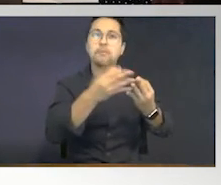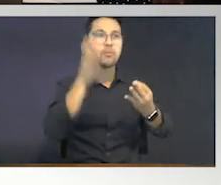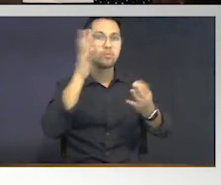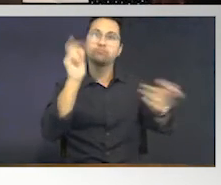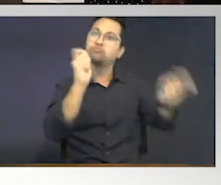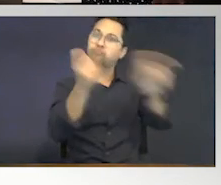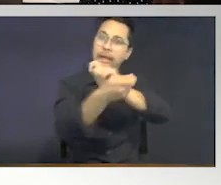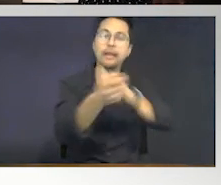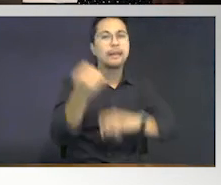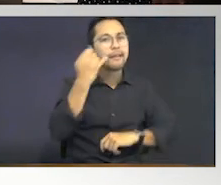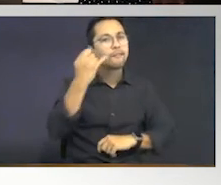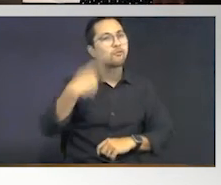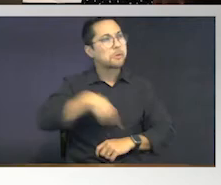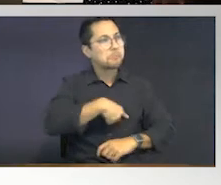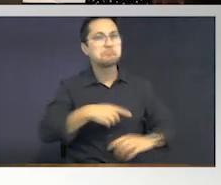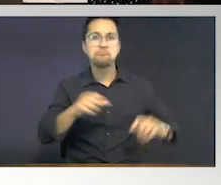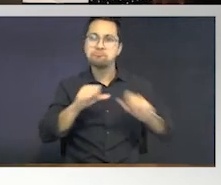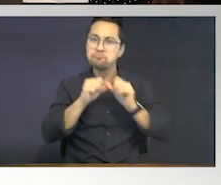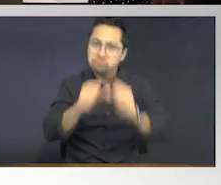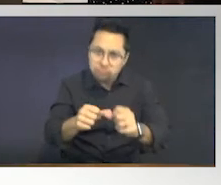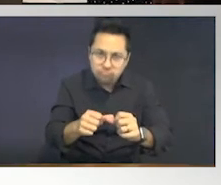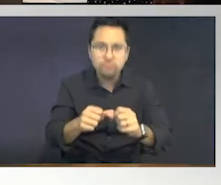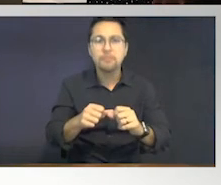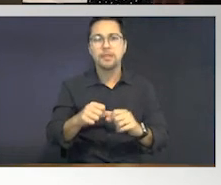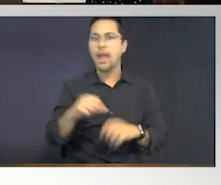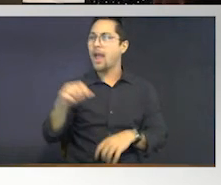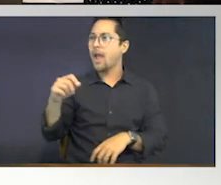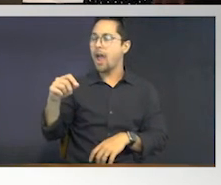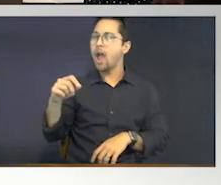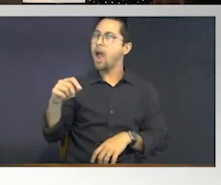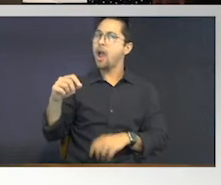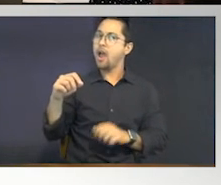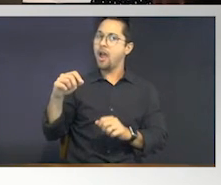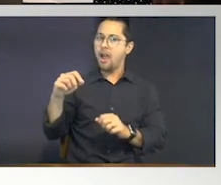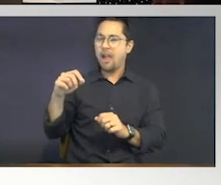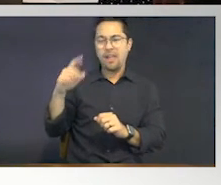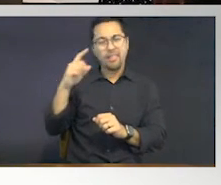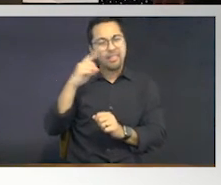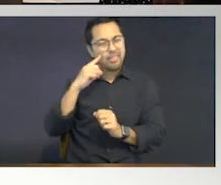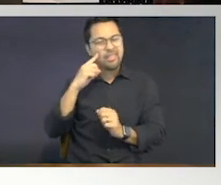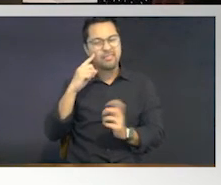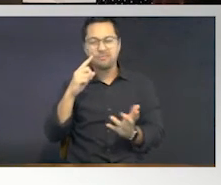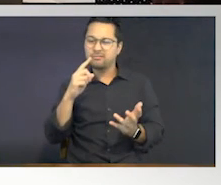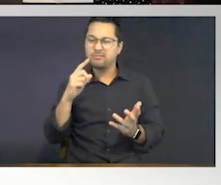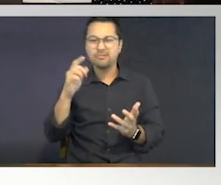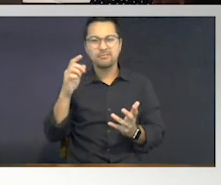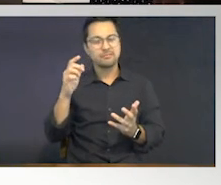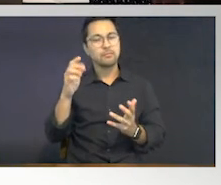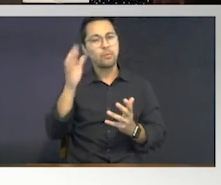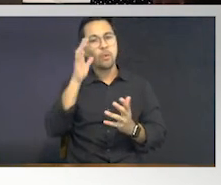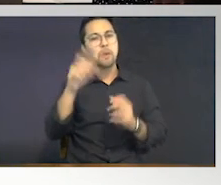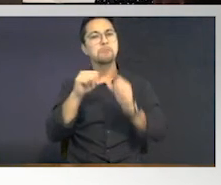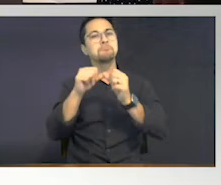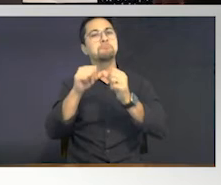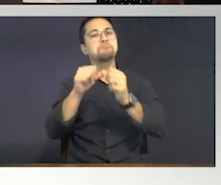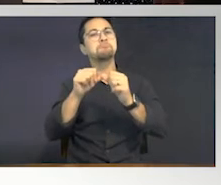and paying those moments forward, if you will, then I think, we'll continue to have a better